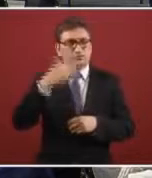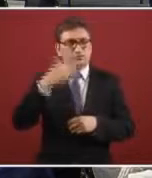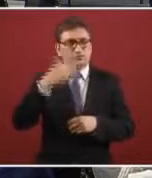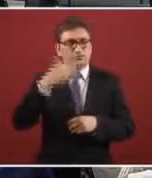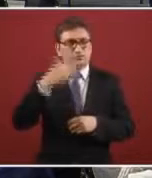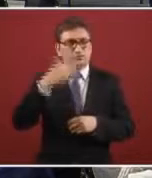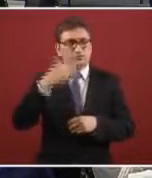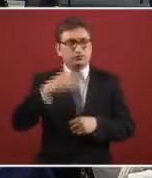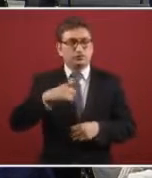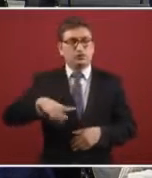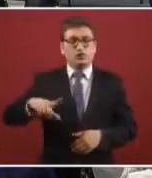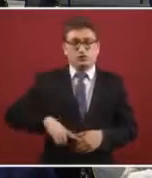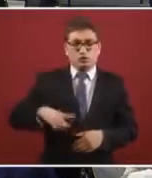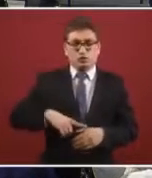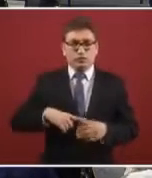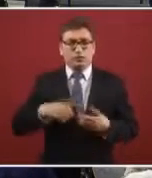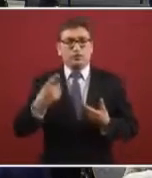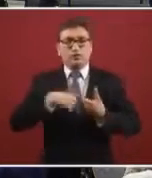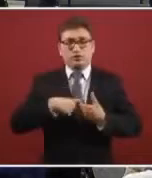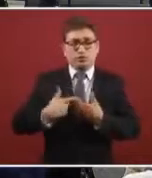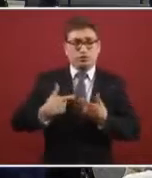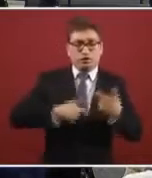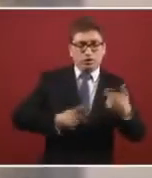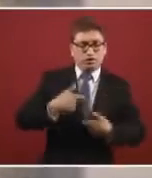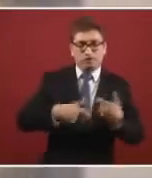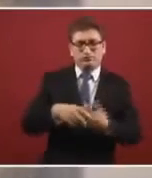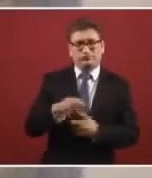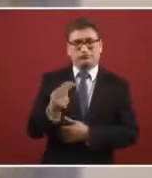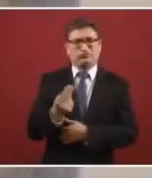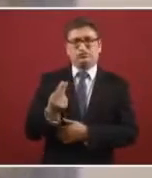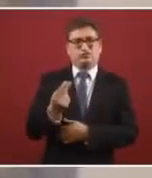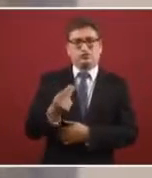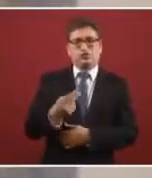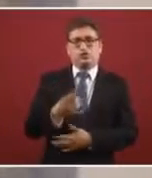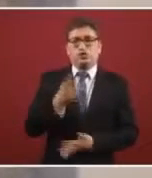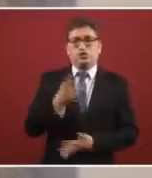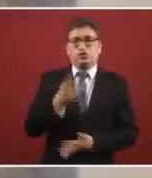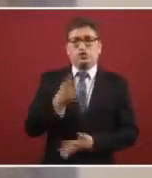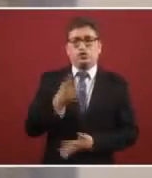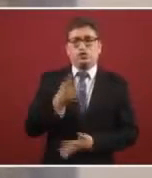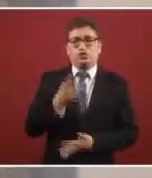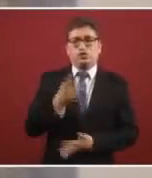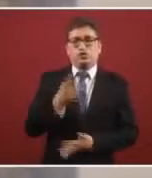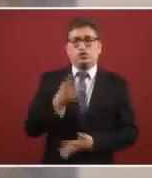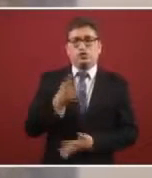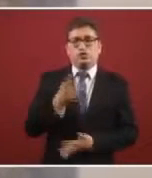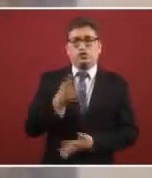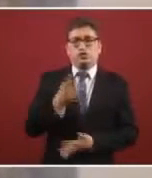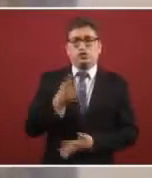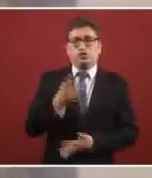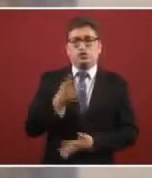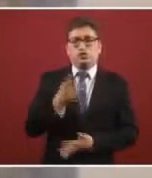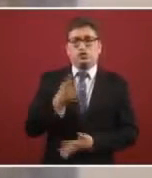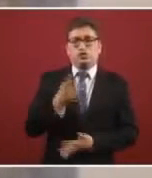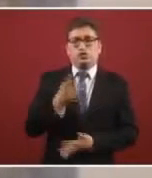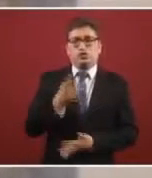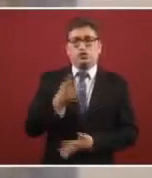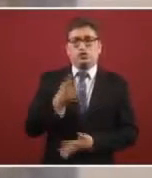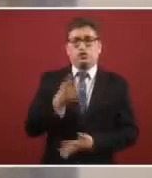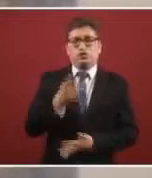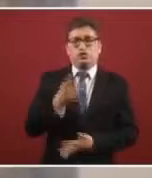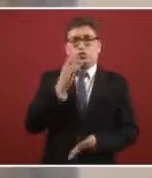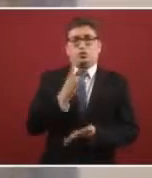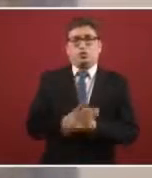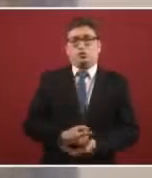foreign investors para apoyarnos. To support Solo us. Un traidor entrega su Only a traitor would turn